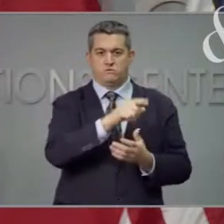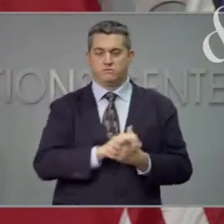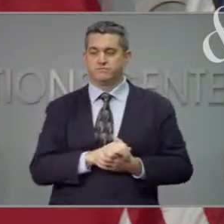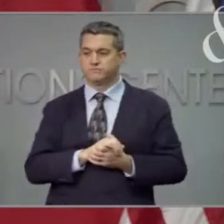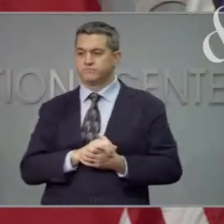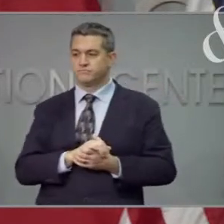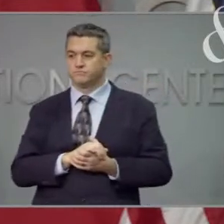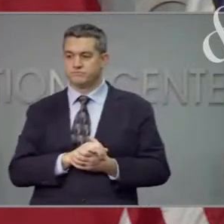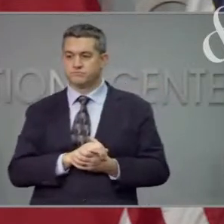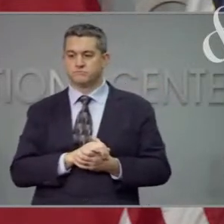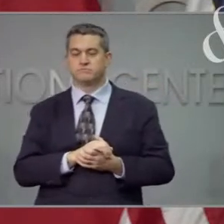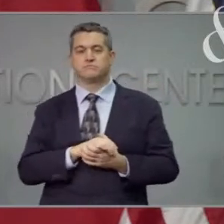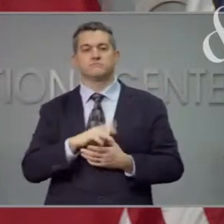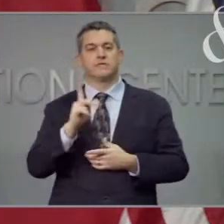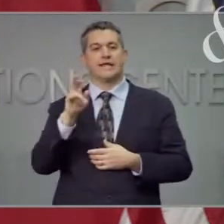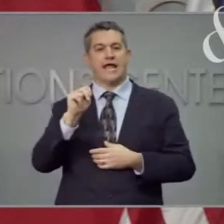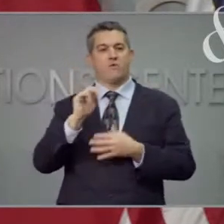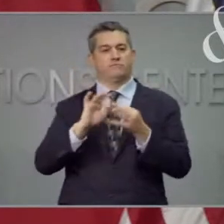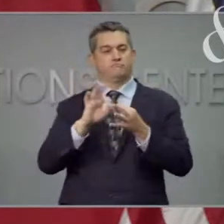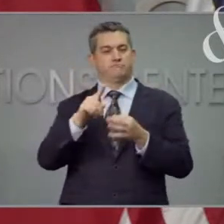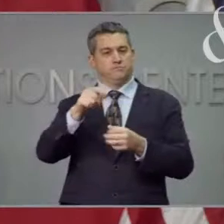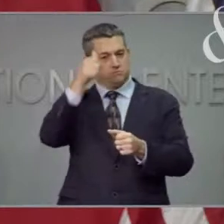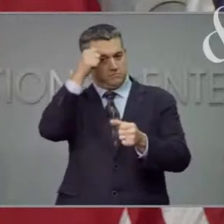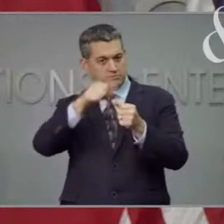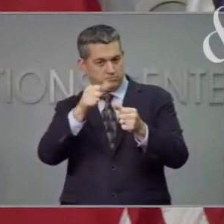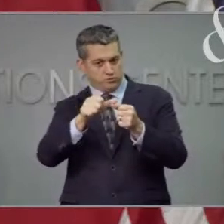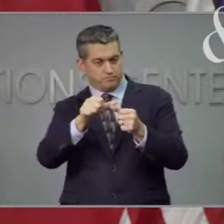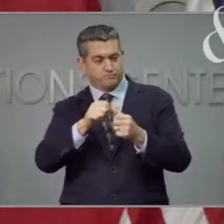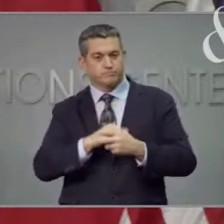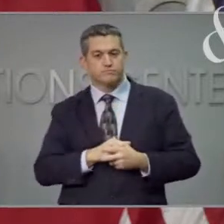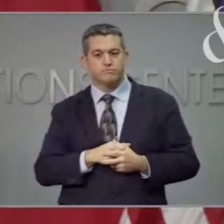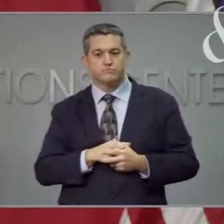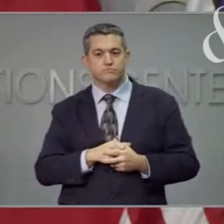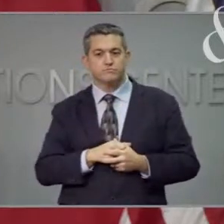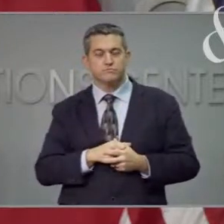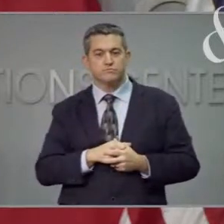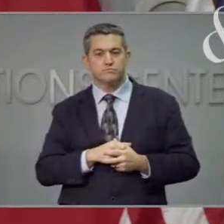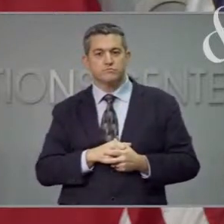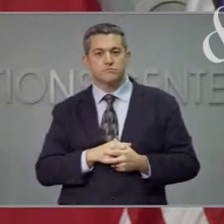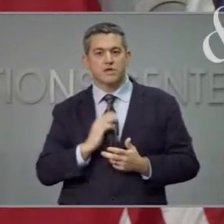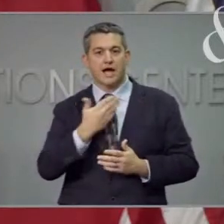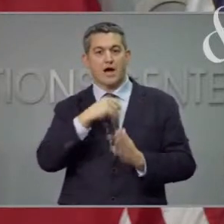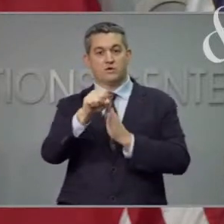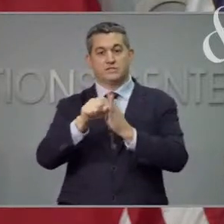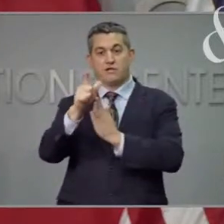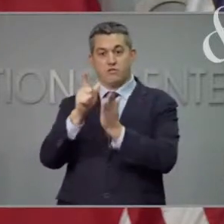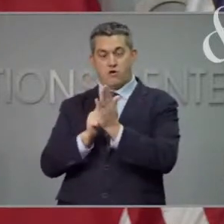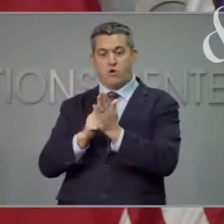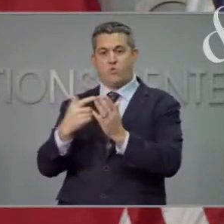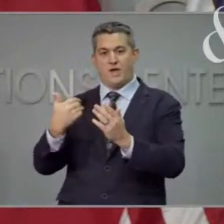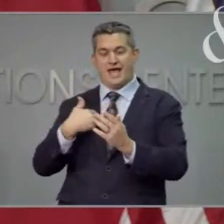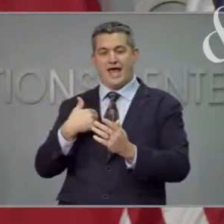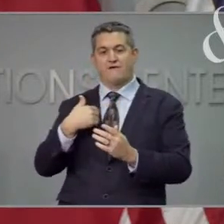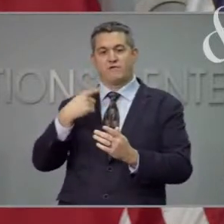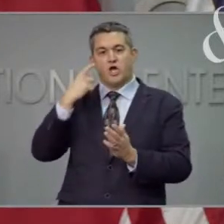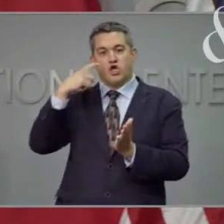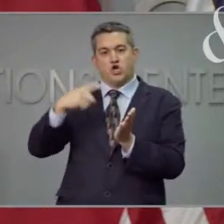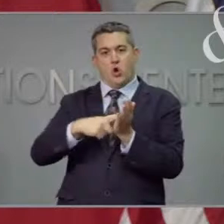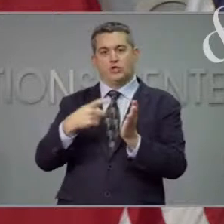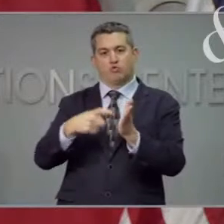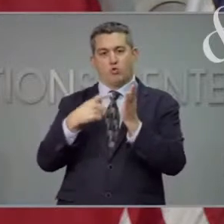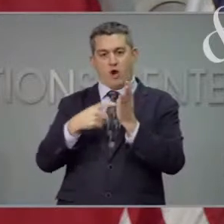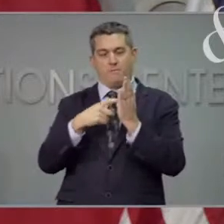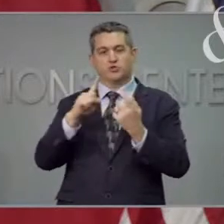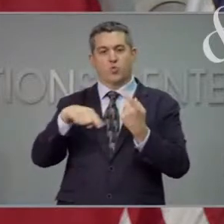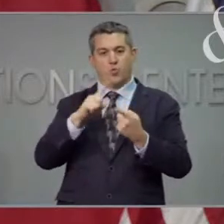So we have to keep in mind that we have notice requirements by our state laws in regards to when absentee board